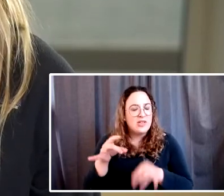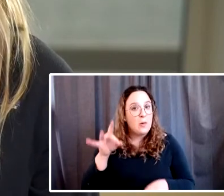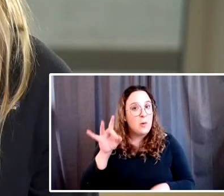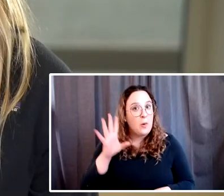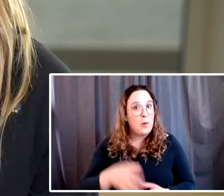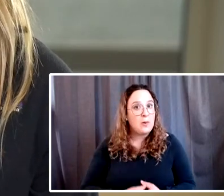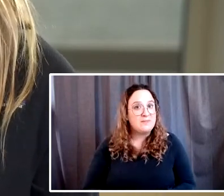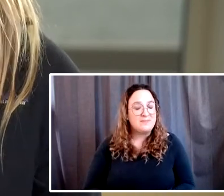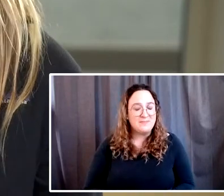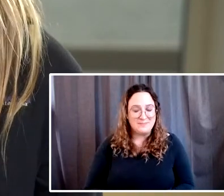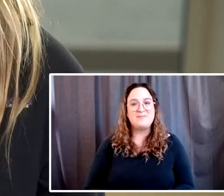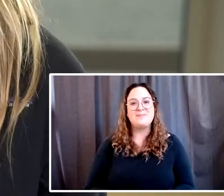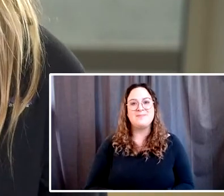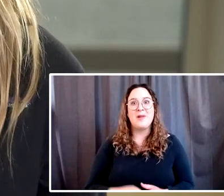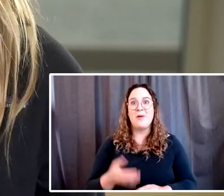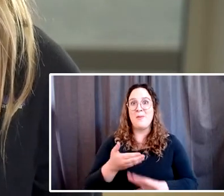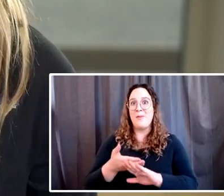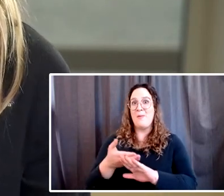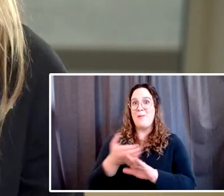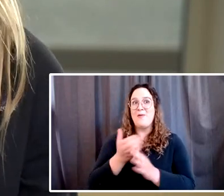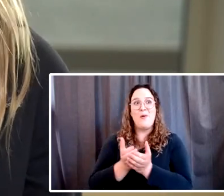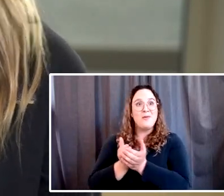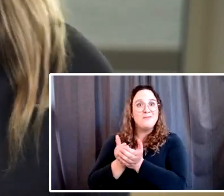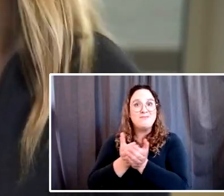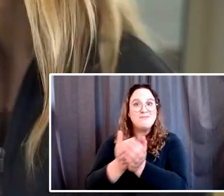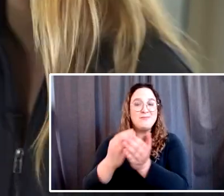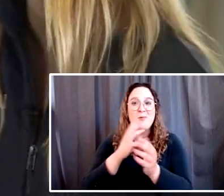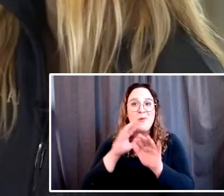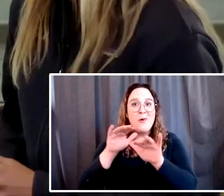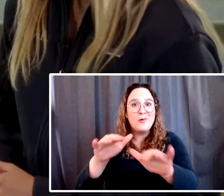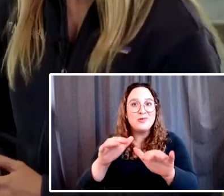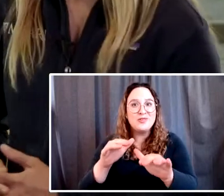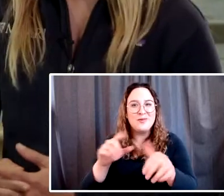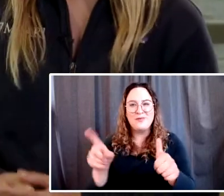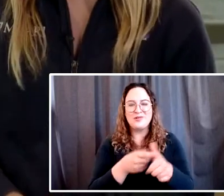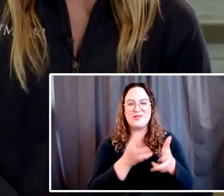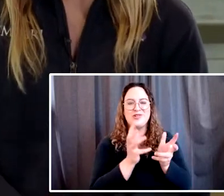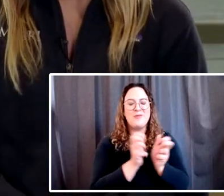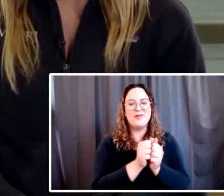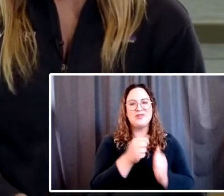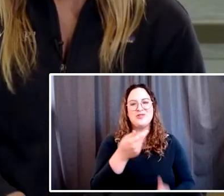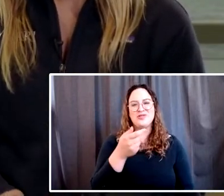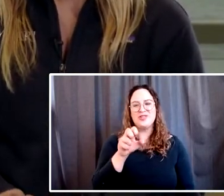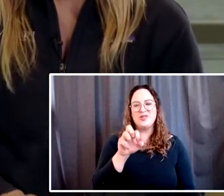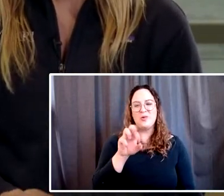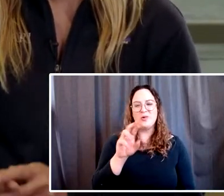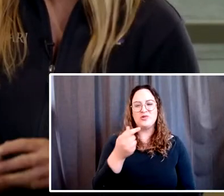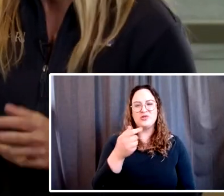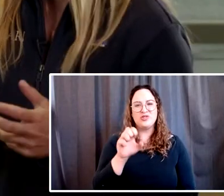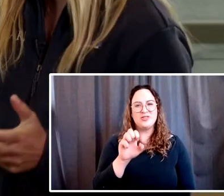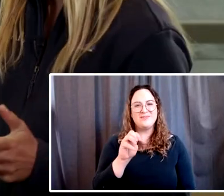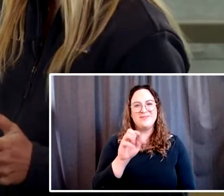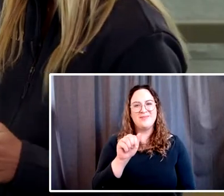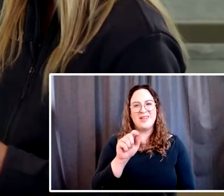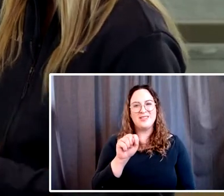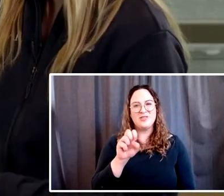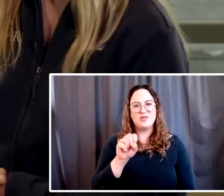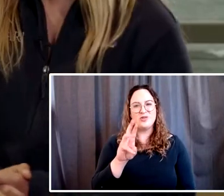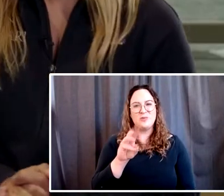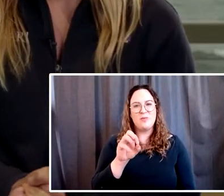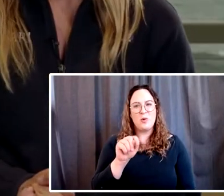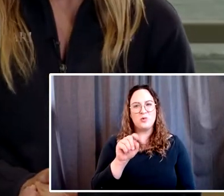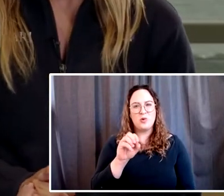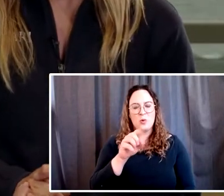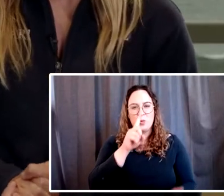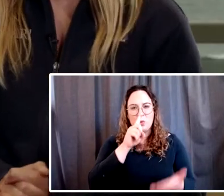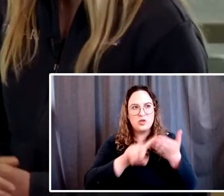before we head out to sea, let's check in with George Matsumoto, Senior Education and Research Specialist here at MBARI headquarters in